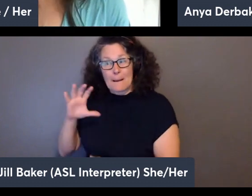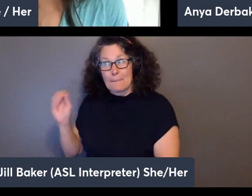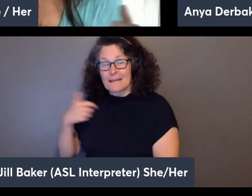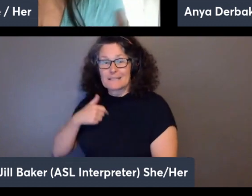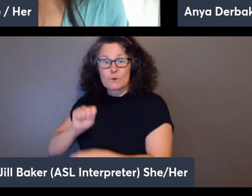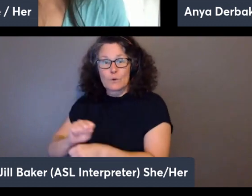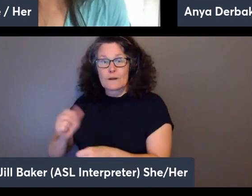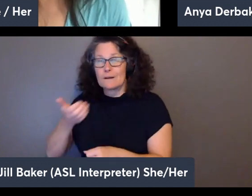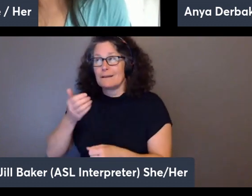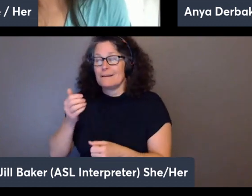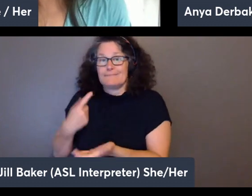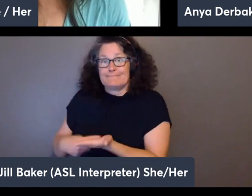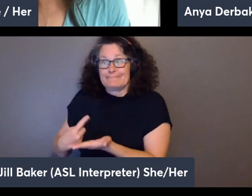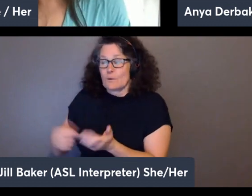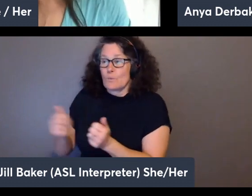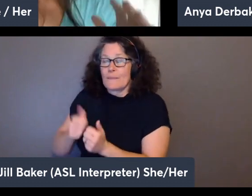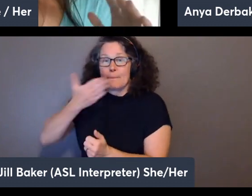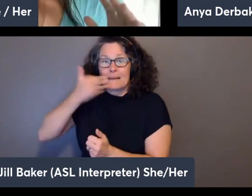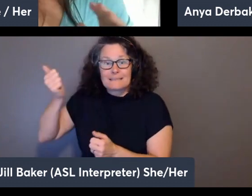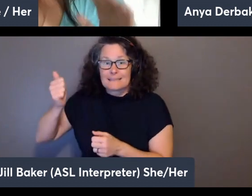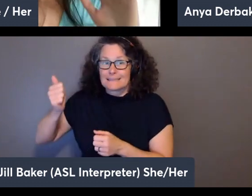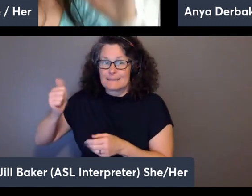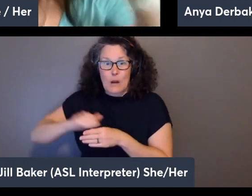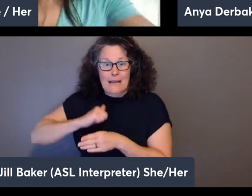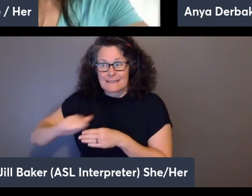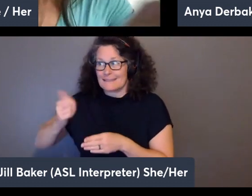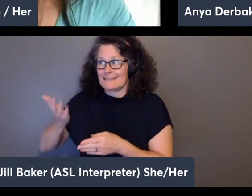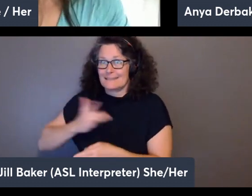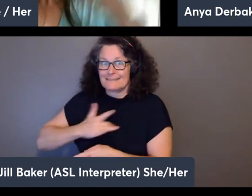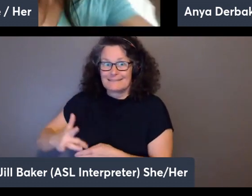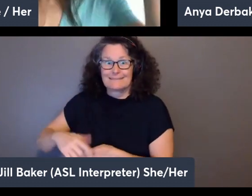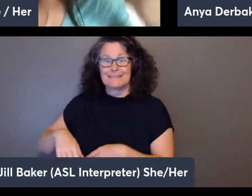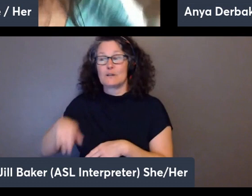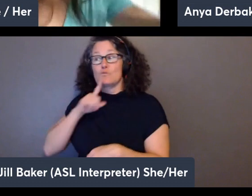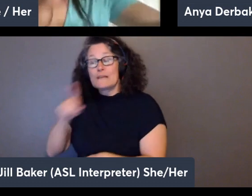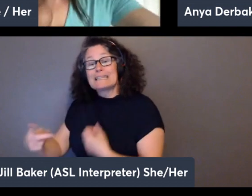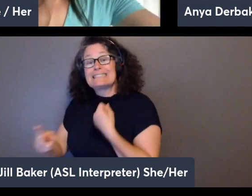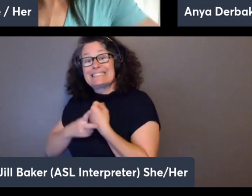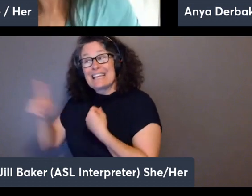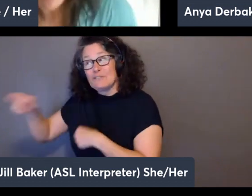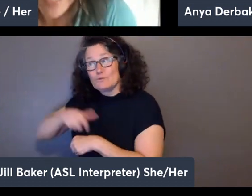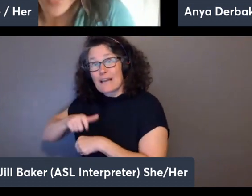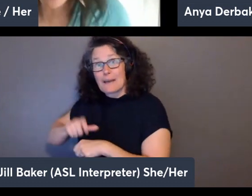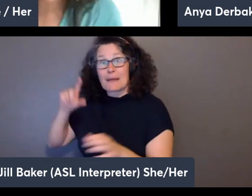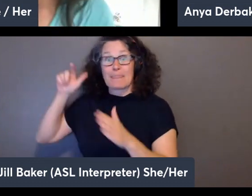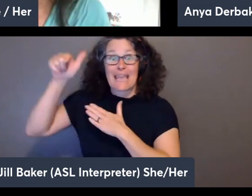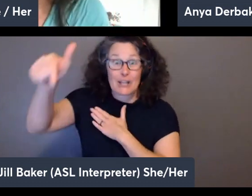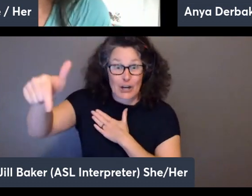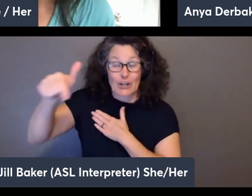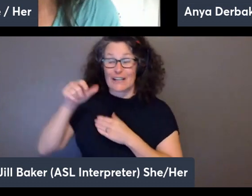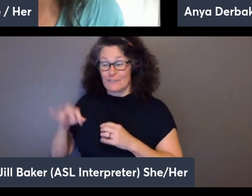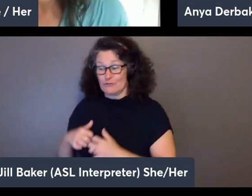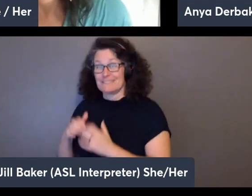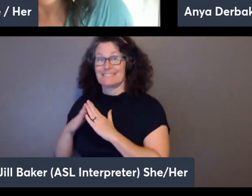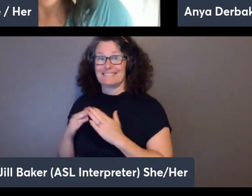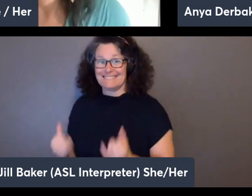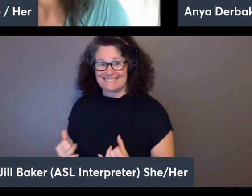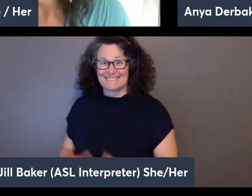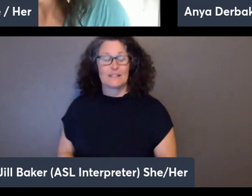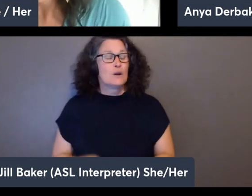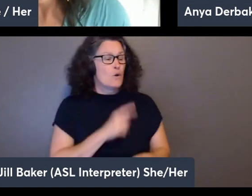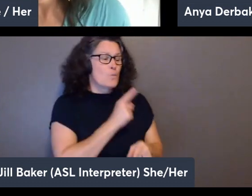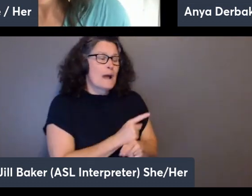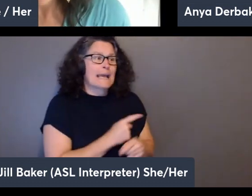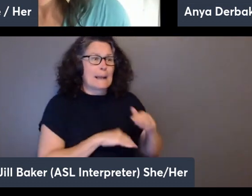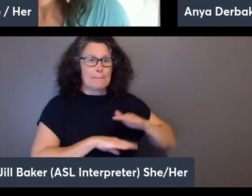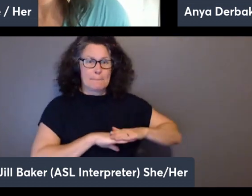best practices as early as possible is just going to really Right. save you time later on. Right. I mean, at the minimum, you